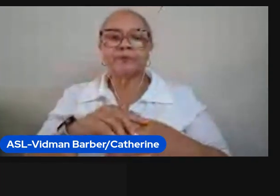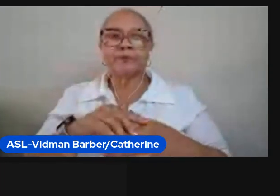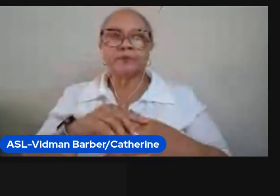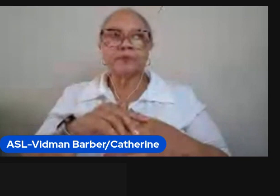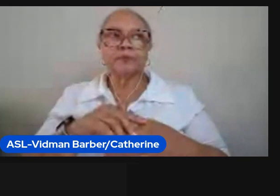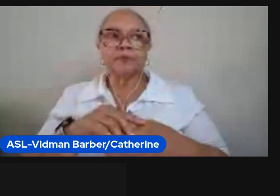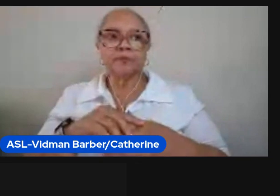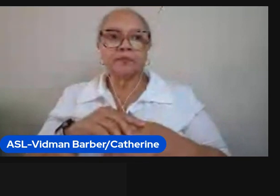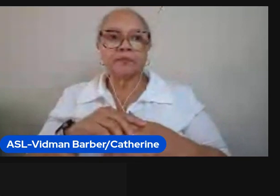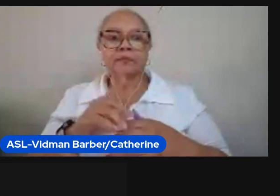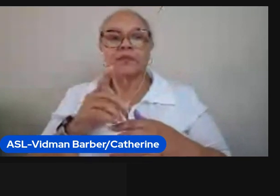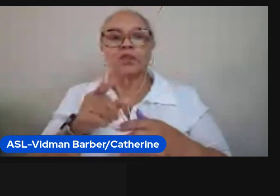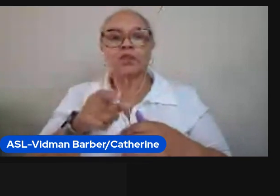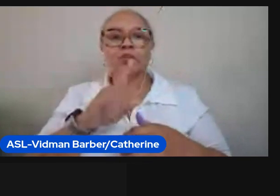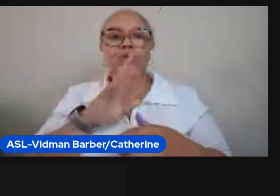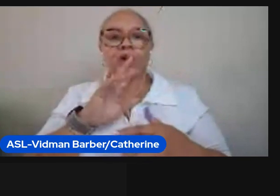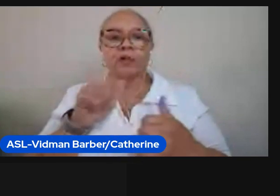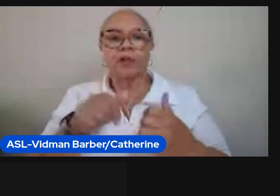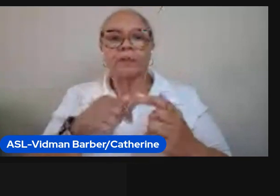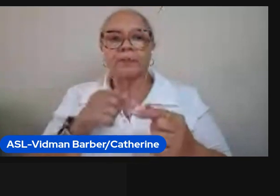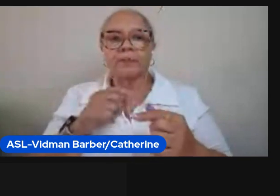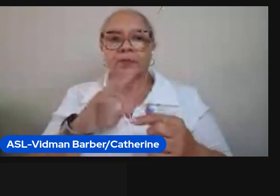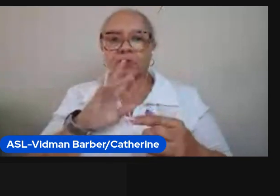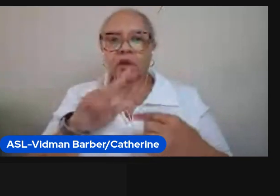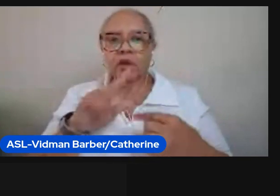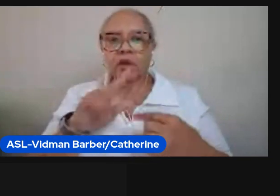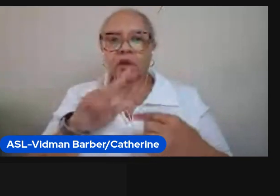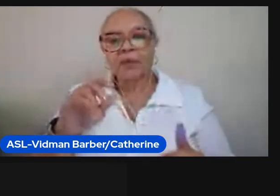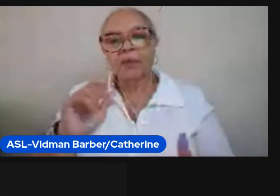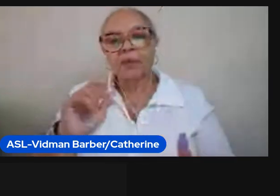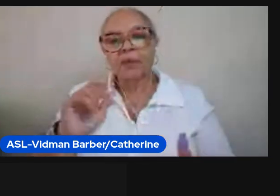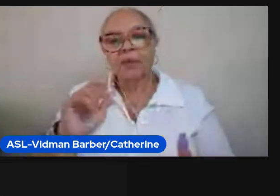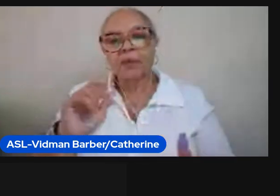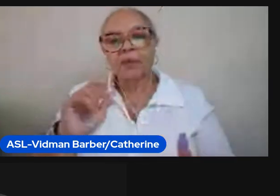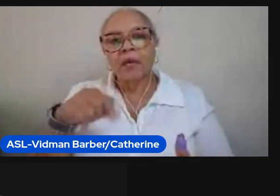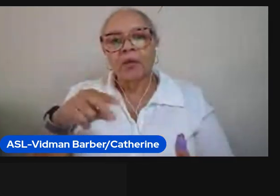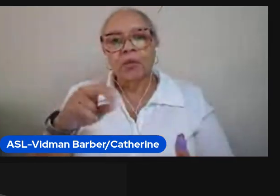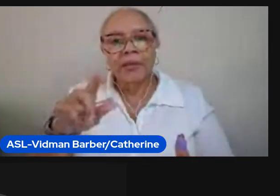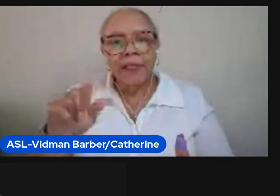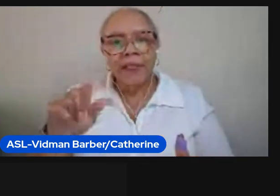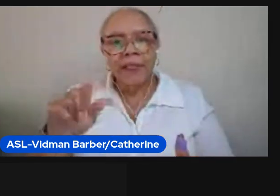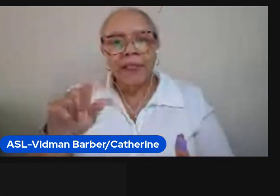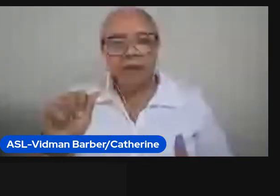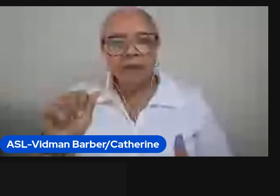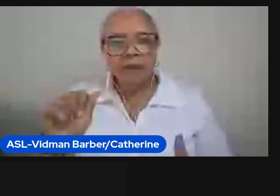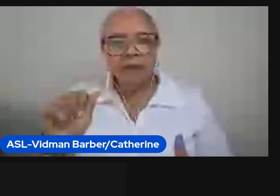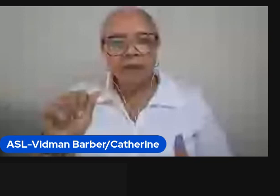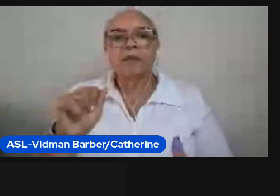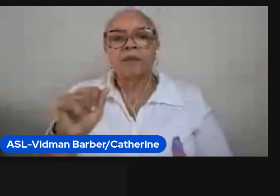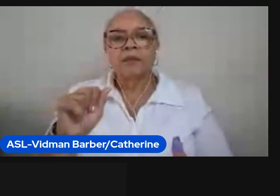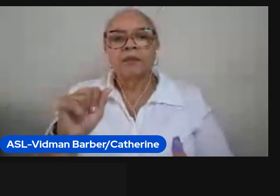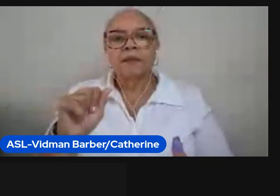You talked about Aquila, which is an interesting platform, Mm-hmm. which we suppose that